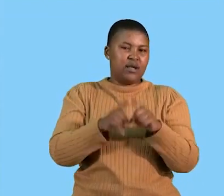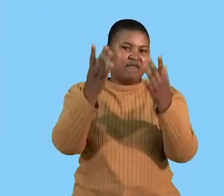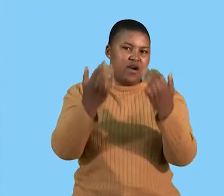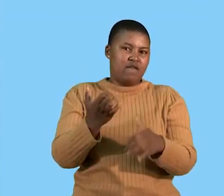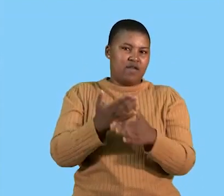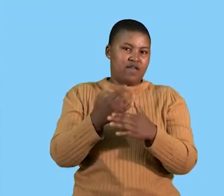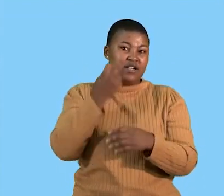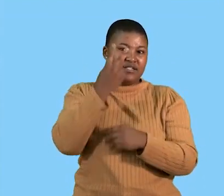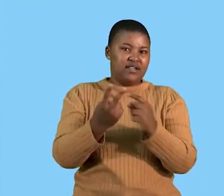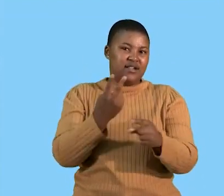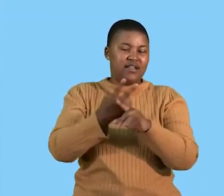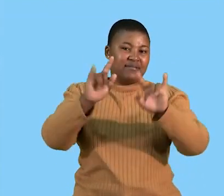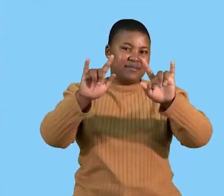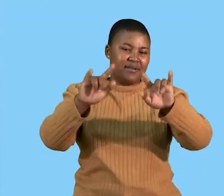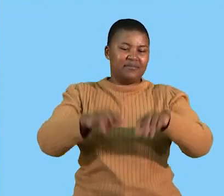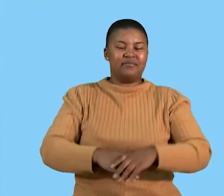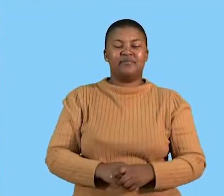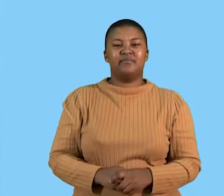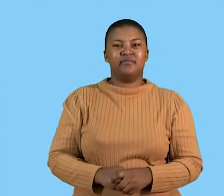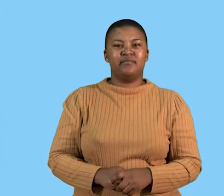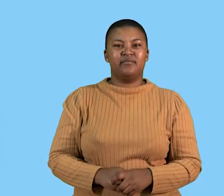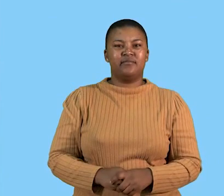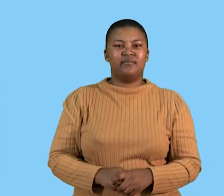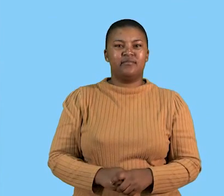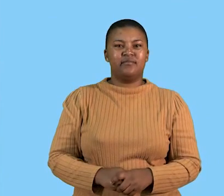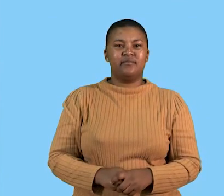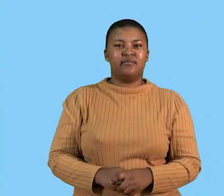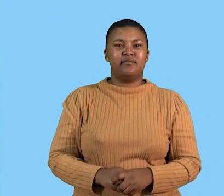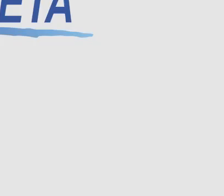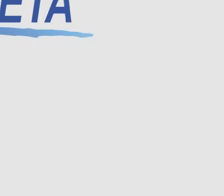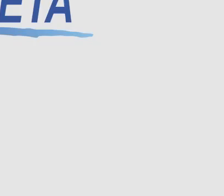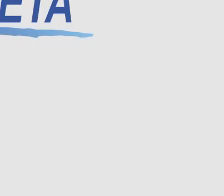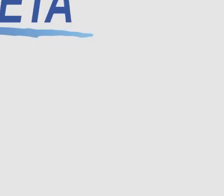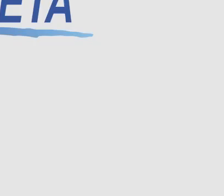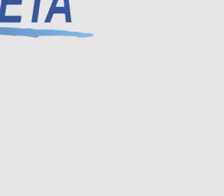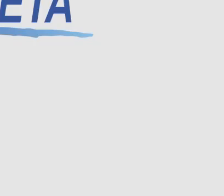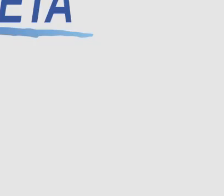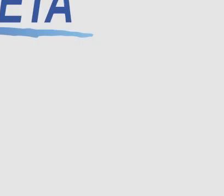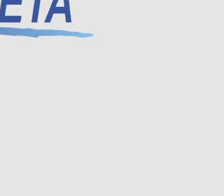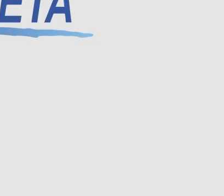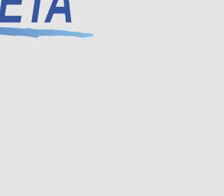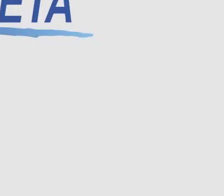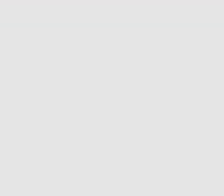function. I hope you join us again. Until next time, goodbye.